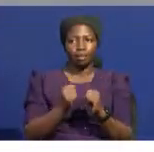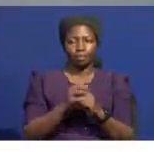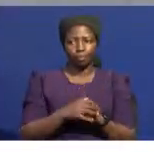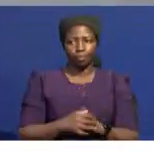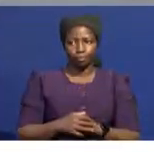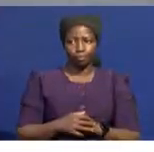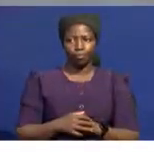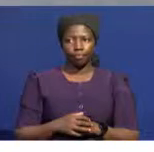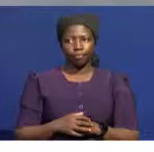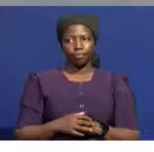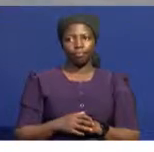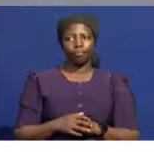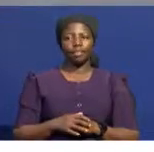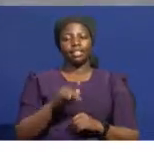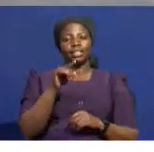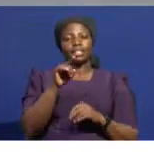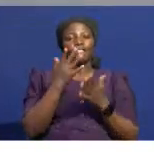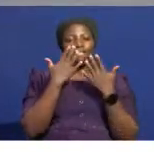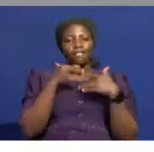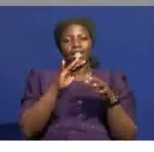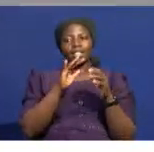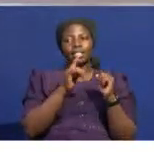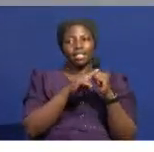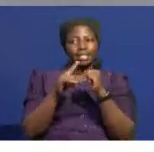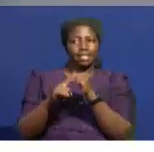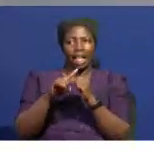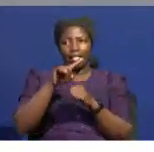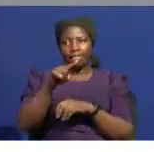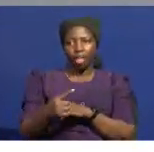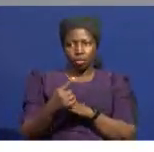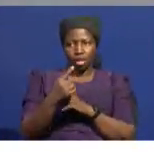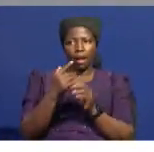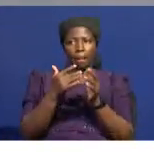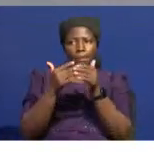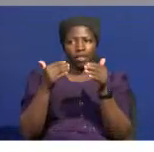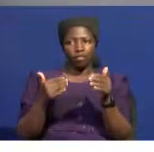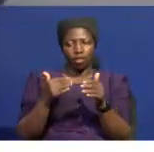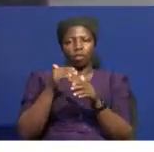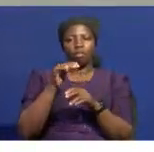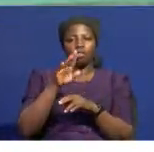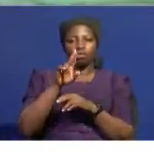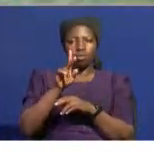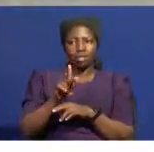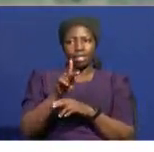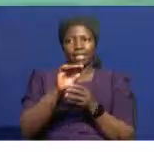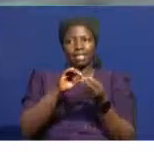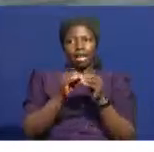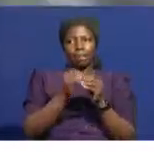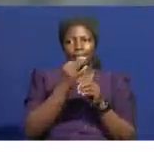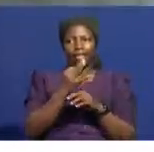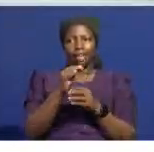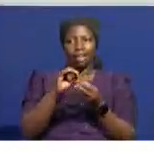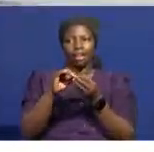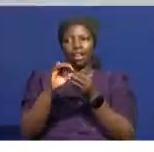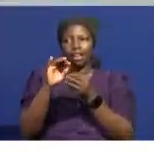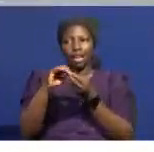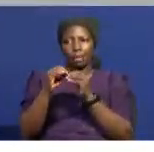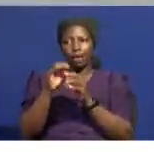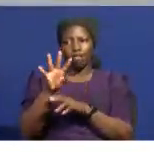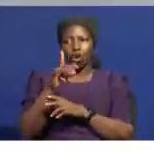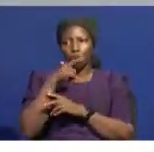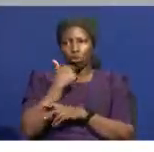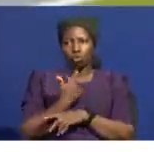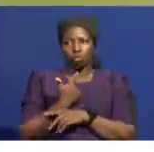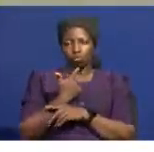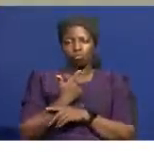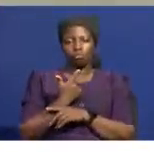Perez gave him a run for his money, finishing 66 thousandths off the pace, ahead of Britain's Lando Norris in third and fourth place Carlos Sainz, who led the charge for